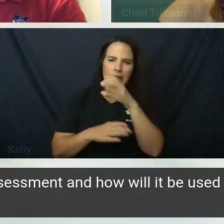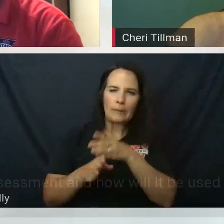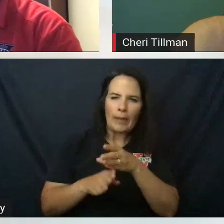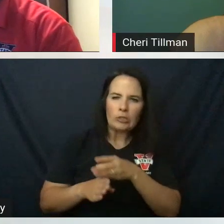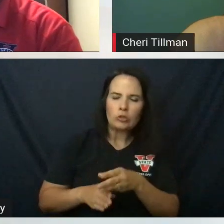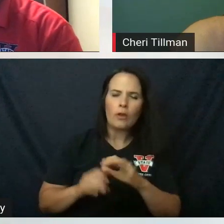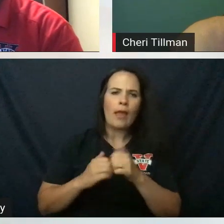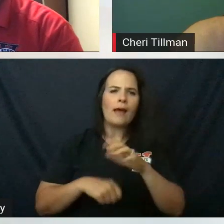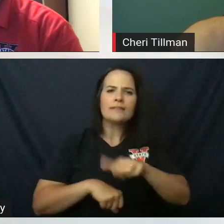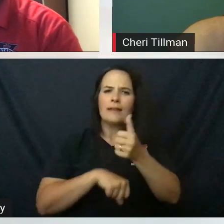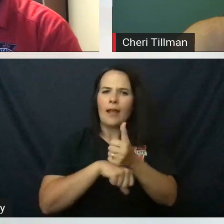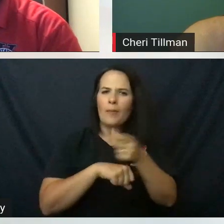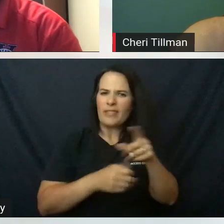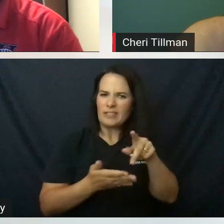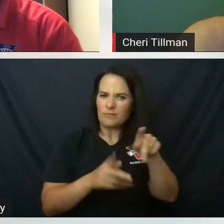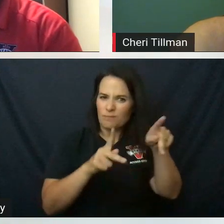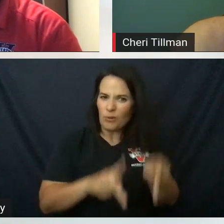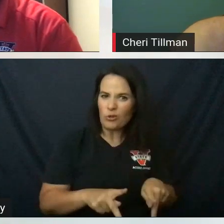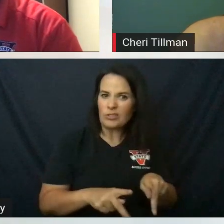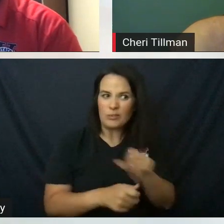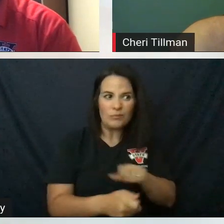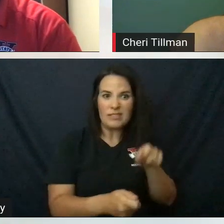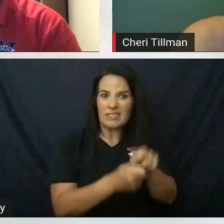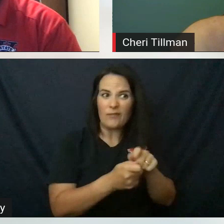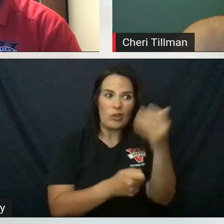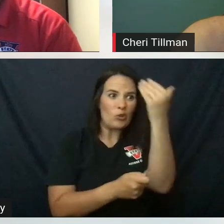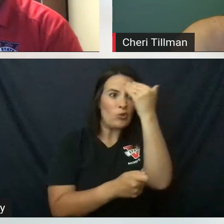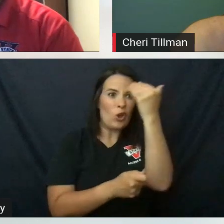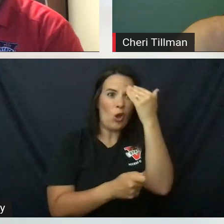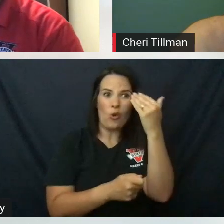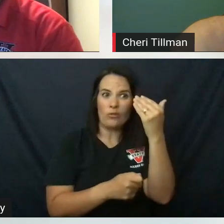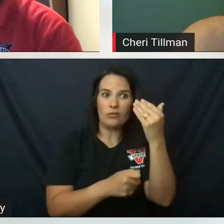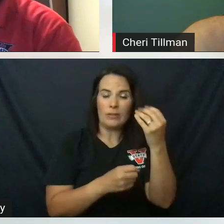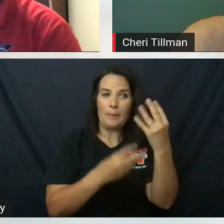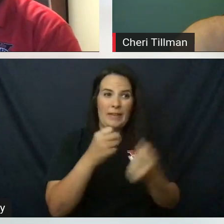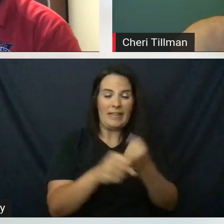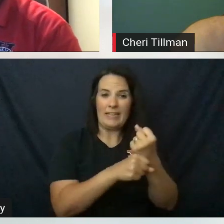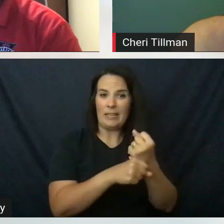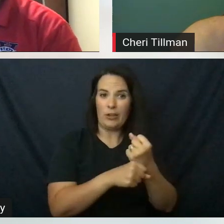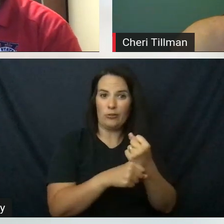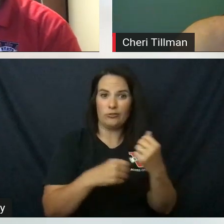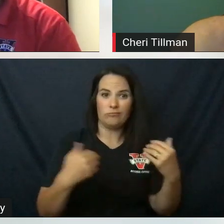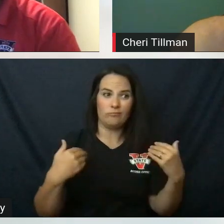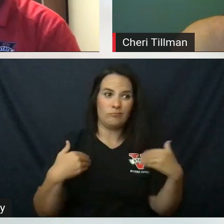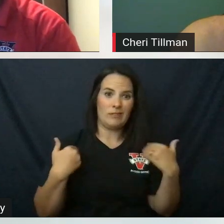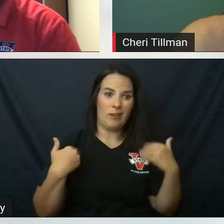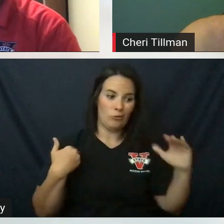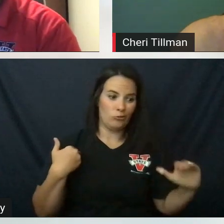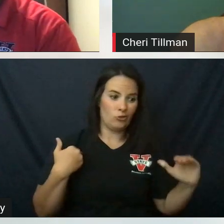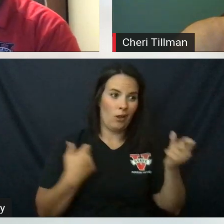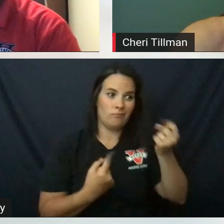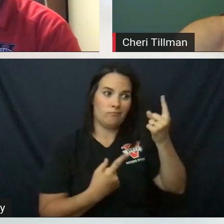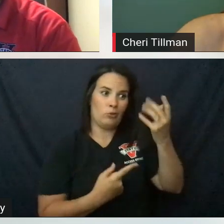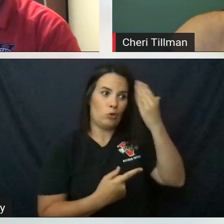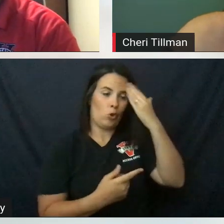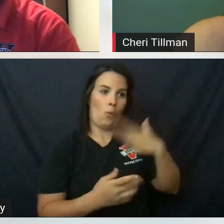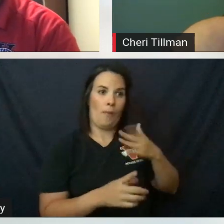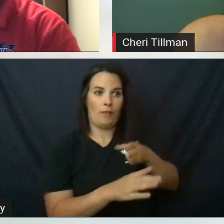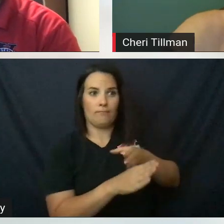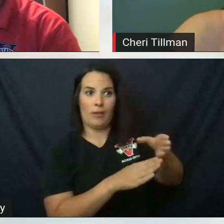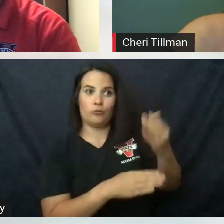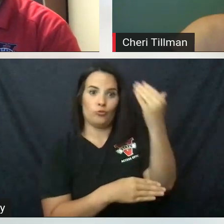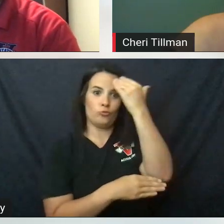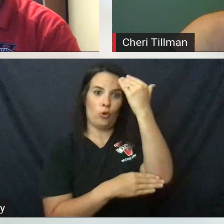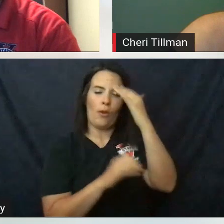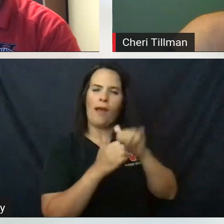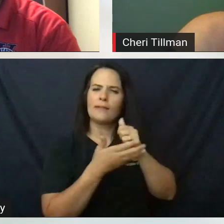pretty set on what they want to do over the last 10 years? What does it help them, or how does it help them? Yeah, well, you know,